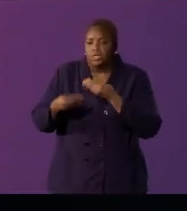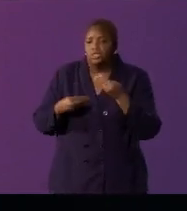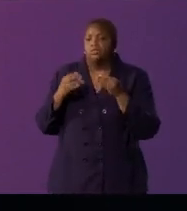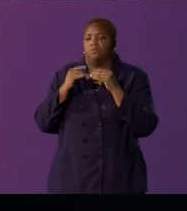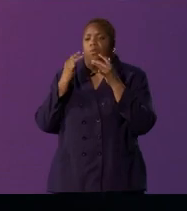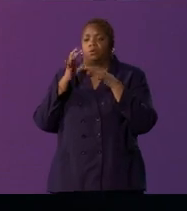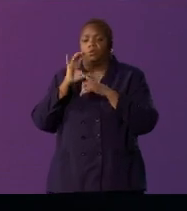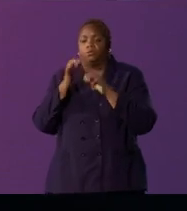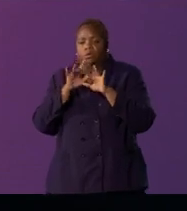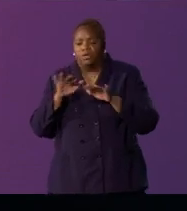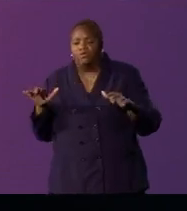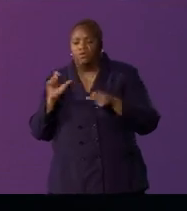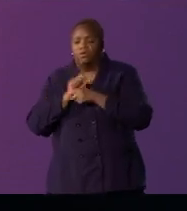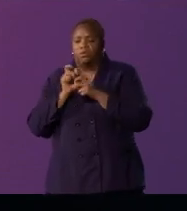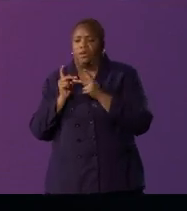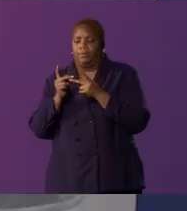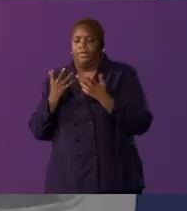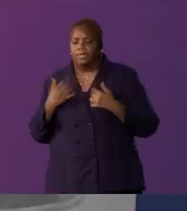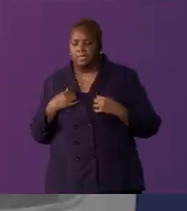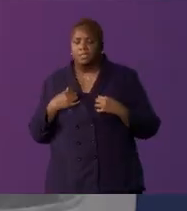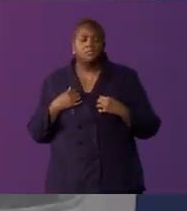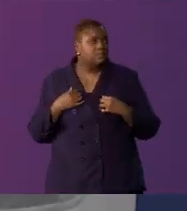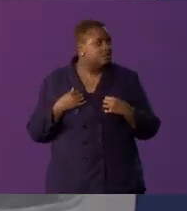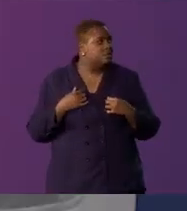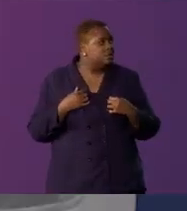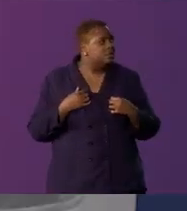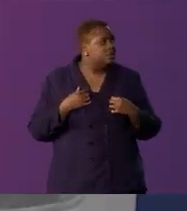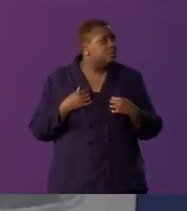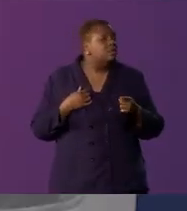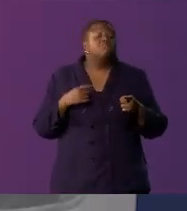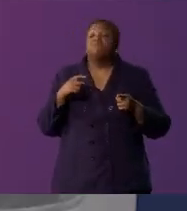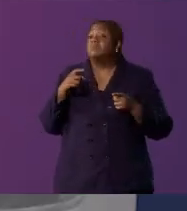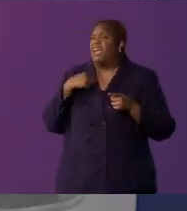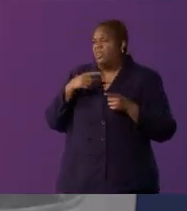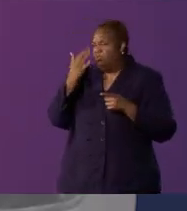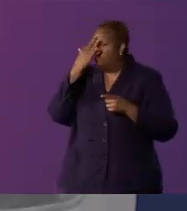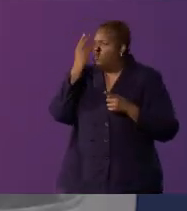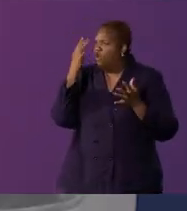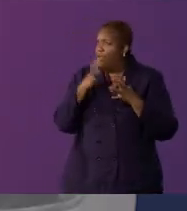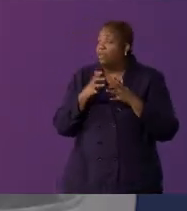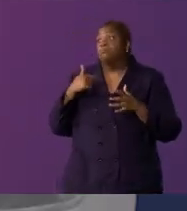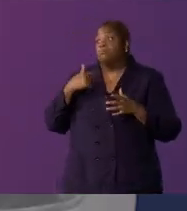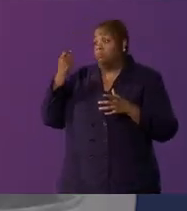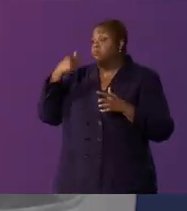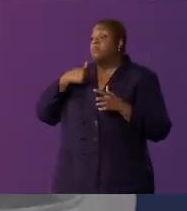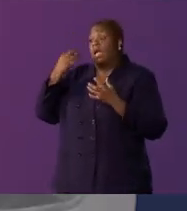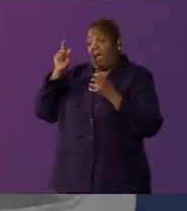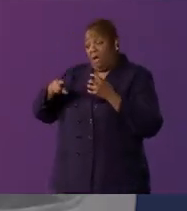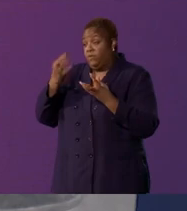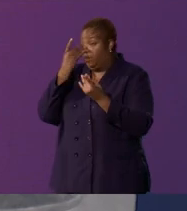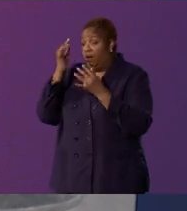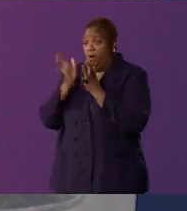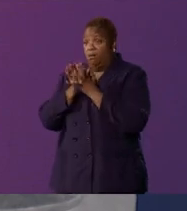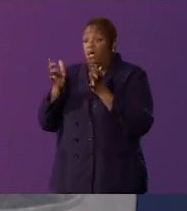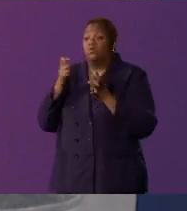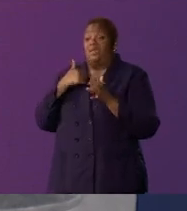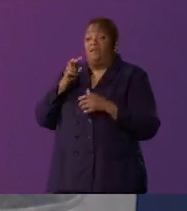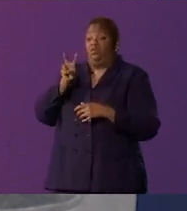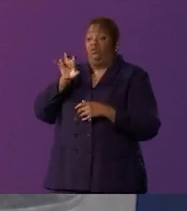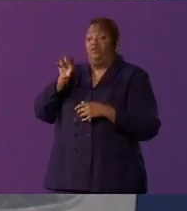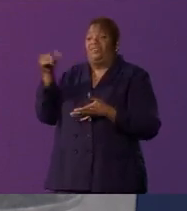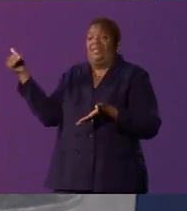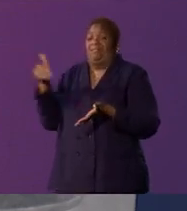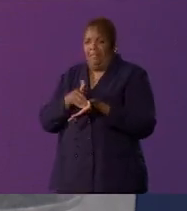you thought about that a lot at PepsiCo. We have had to think about it a lot. We have 250,000 employees. When I was in PepsiCo, now it's much